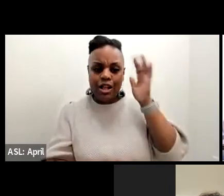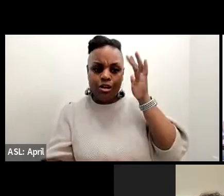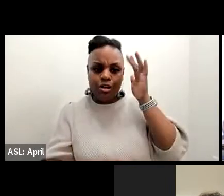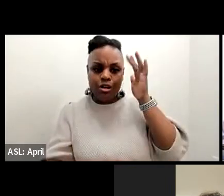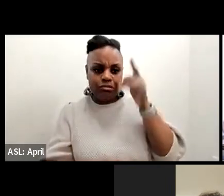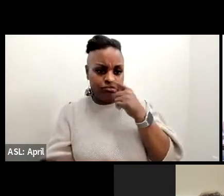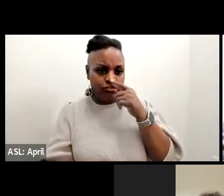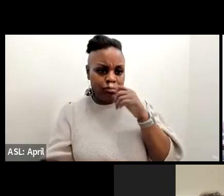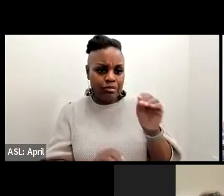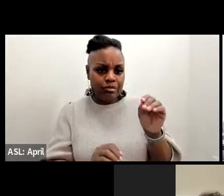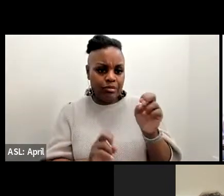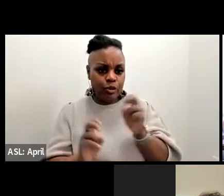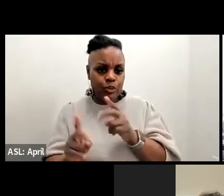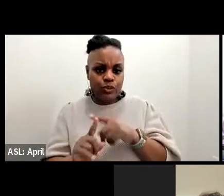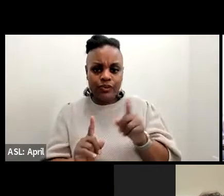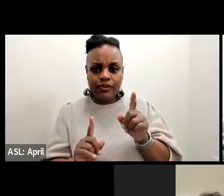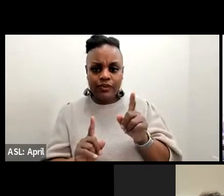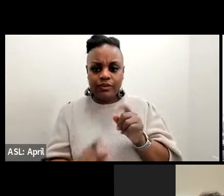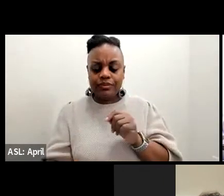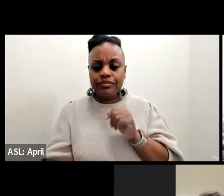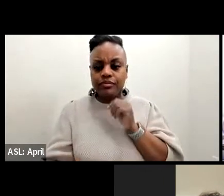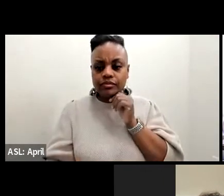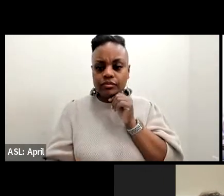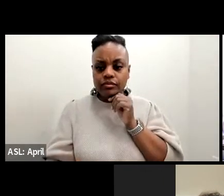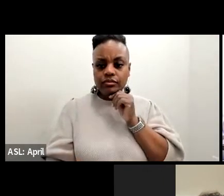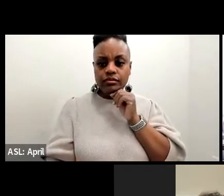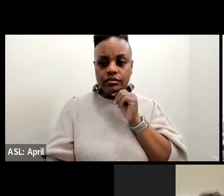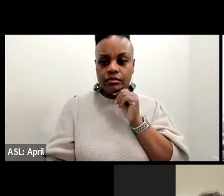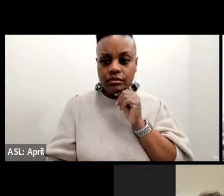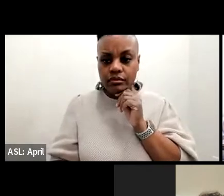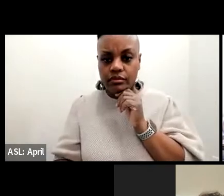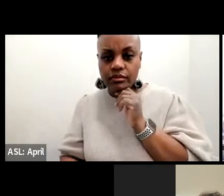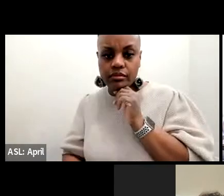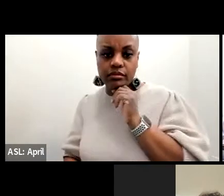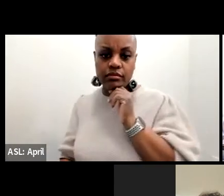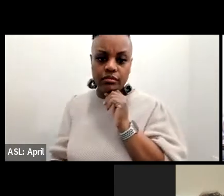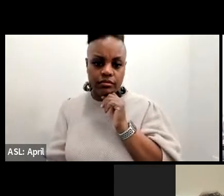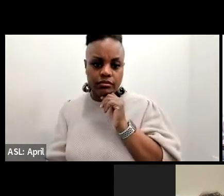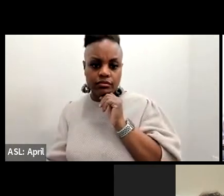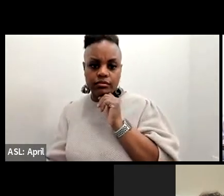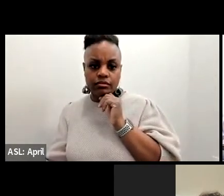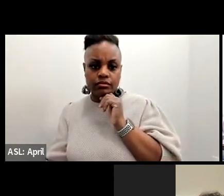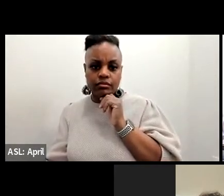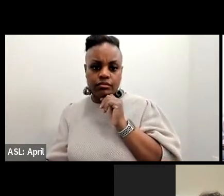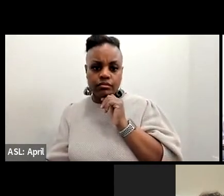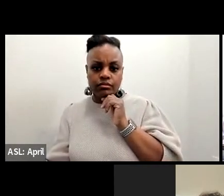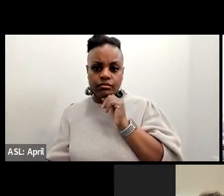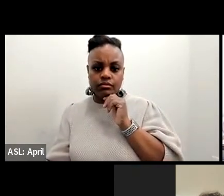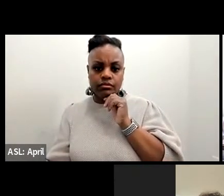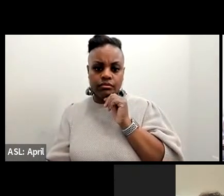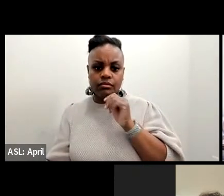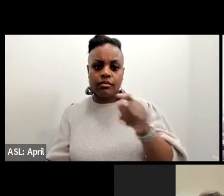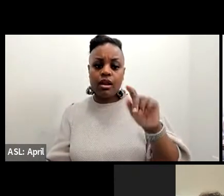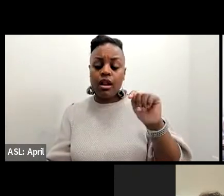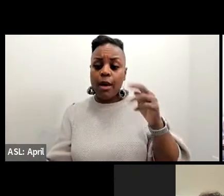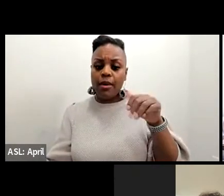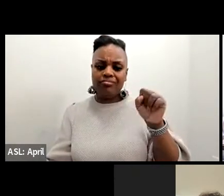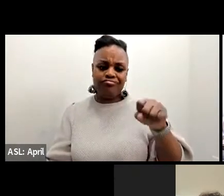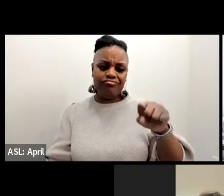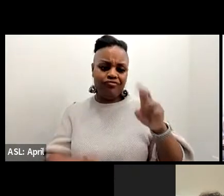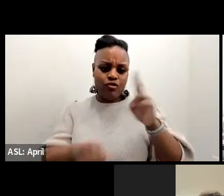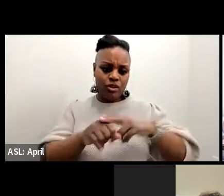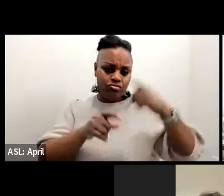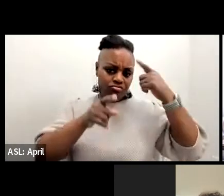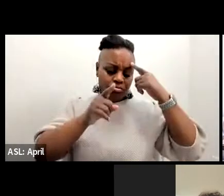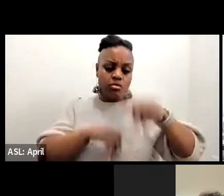of course. What I want to say is that many actually have been thinking about the Muslim Brotherhood as a hotbed for terrorism. What